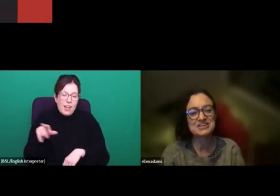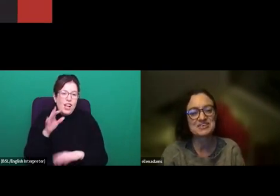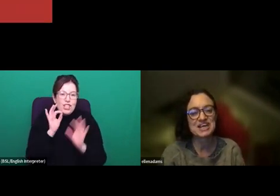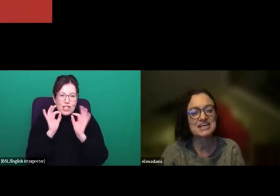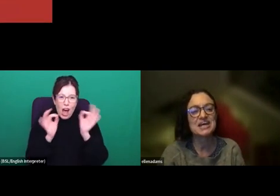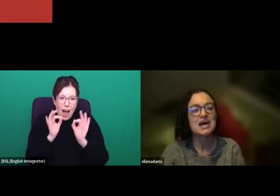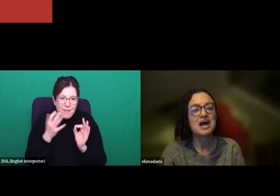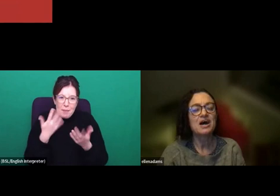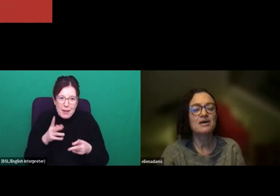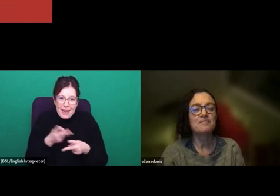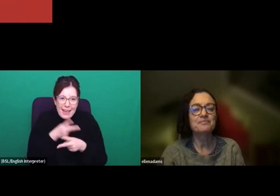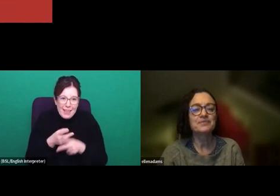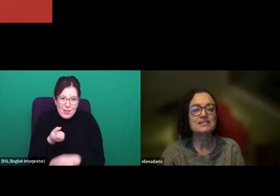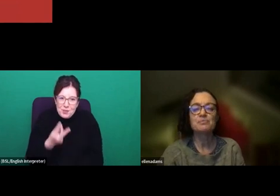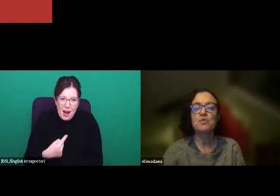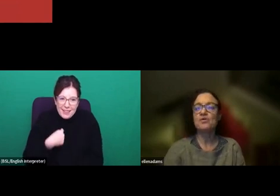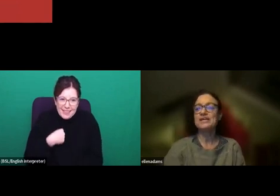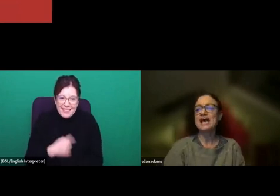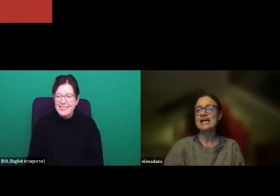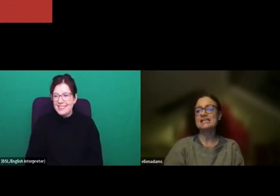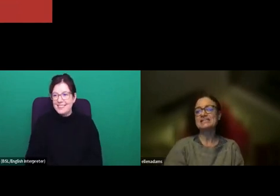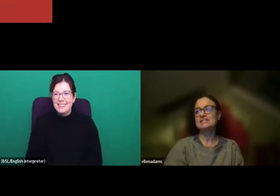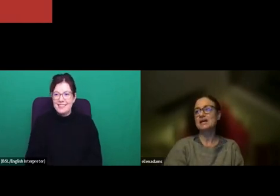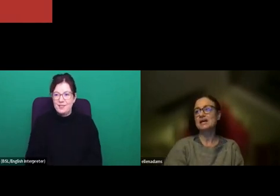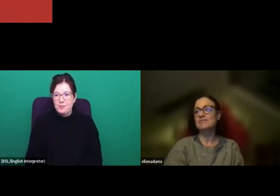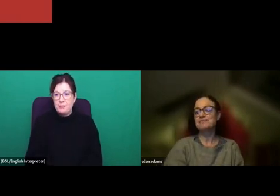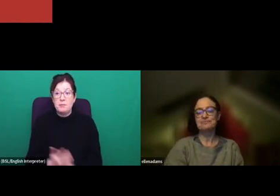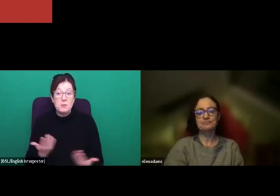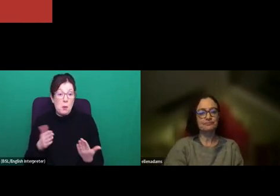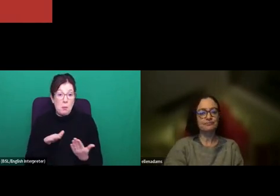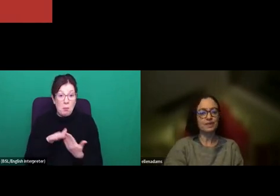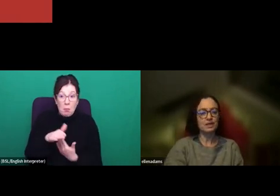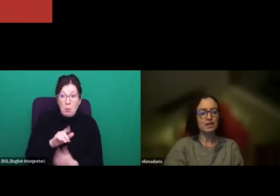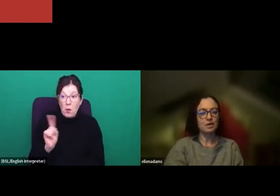Complete the survey. And what next?